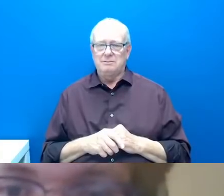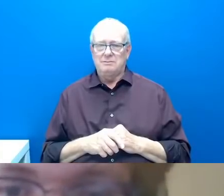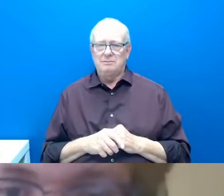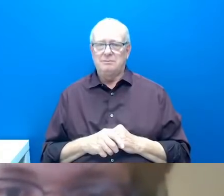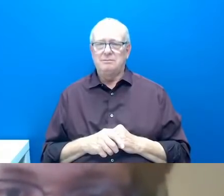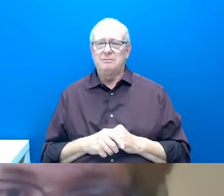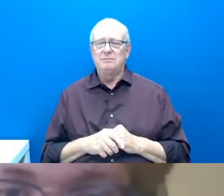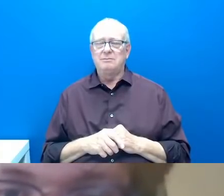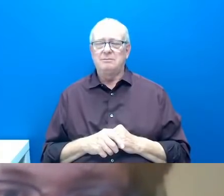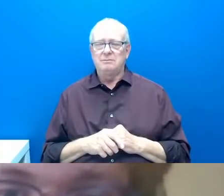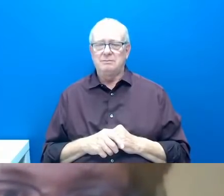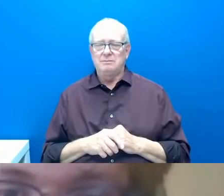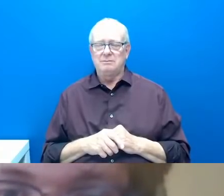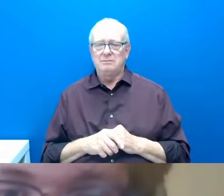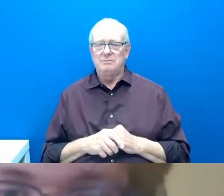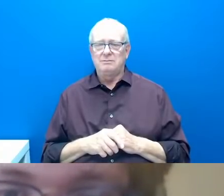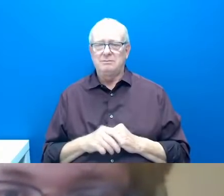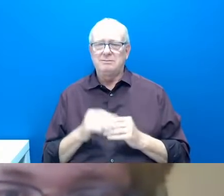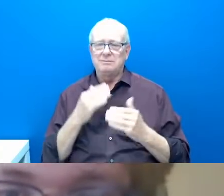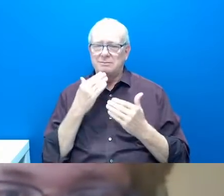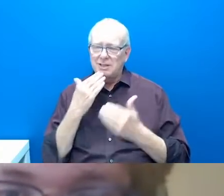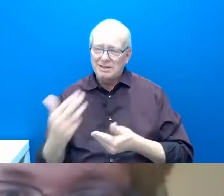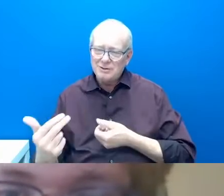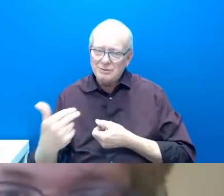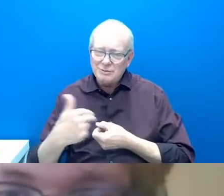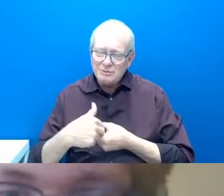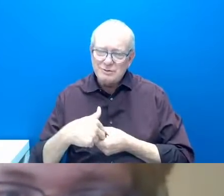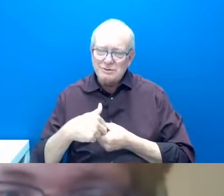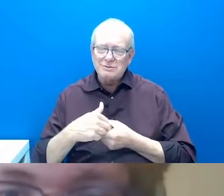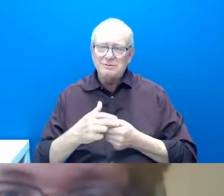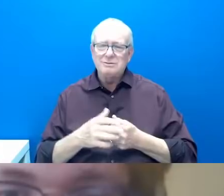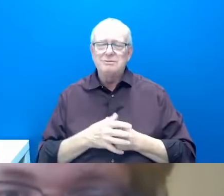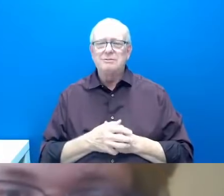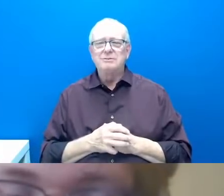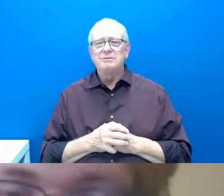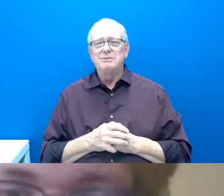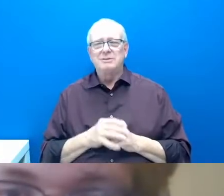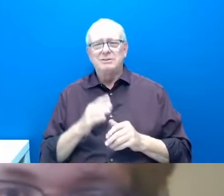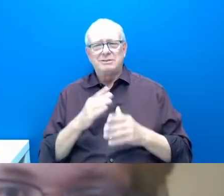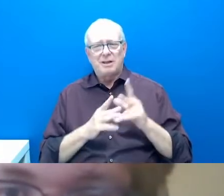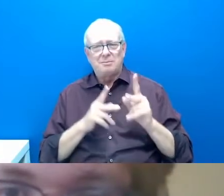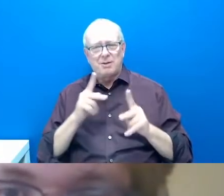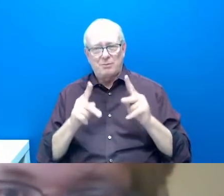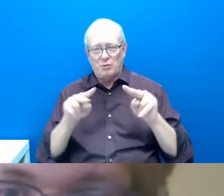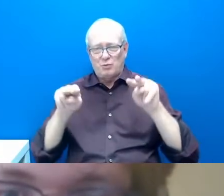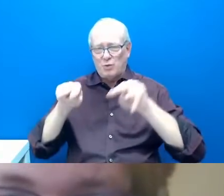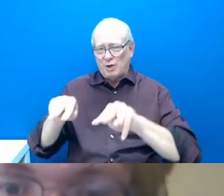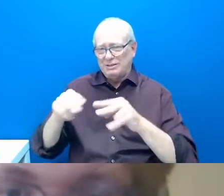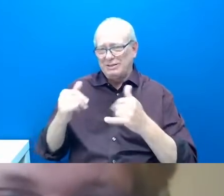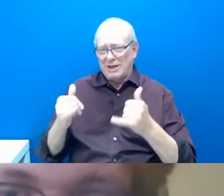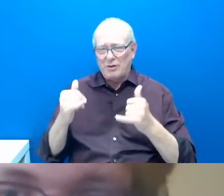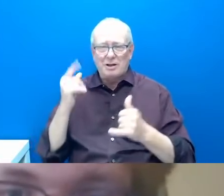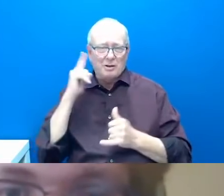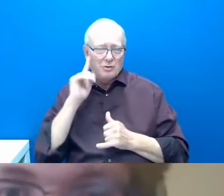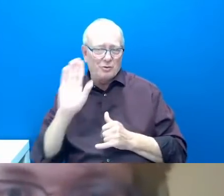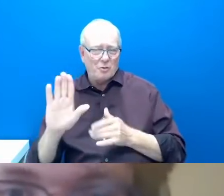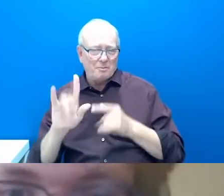Some folks watching might have heard a little bit or a lot about your story.